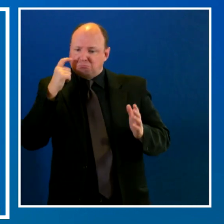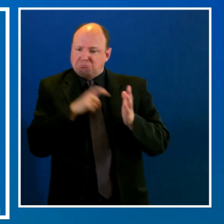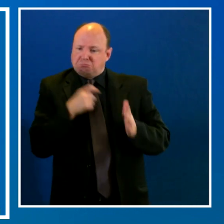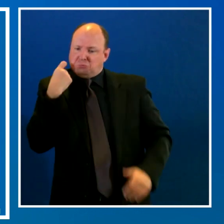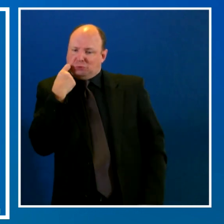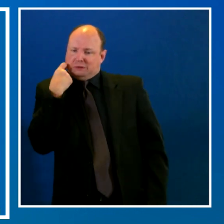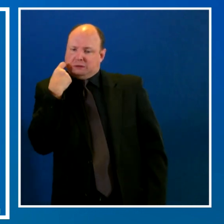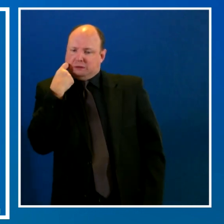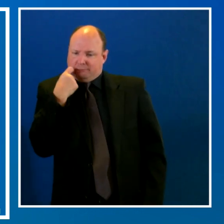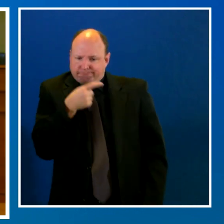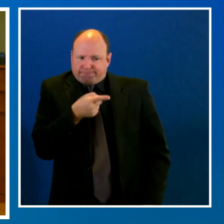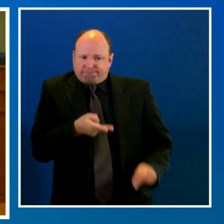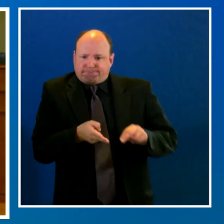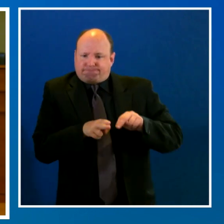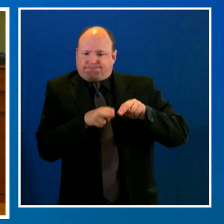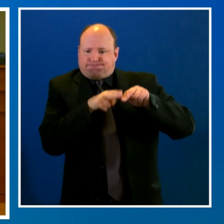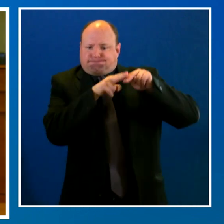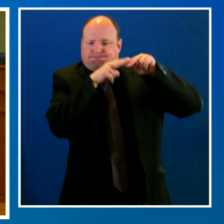November.